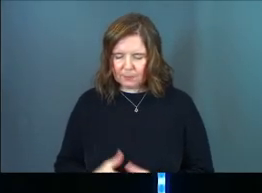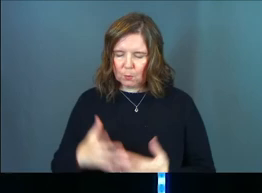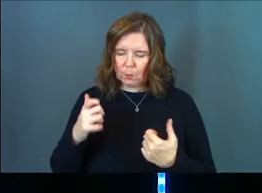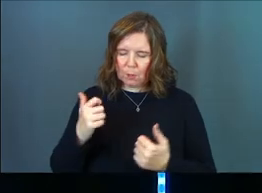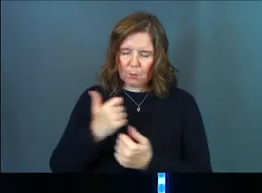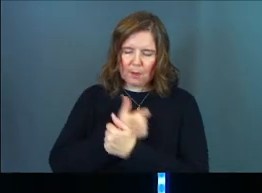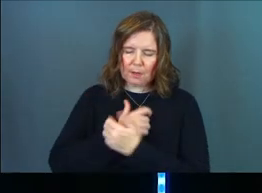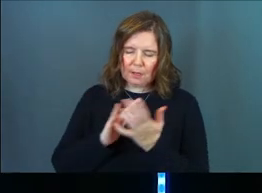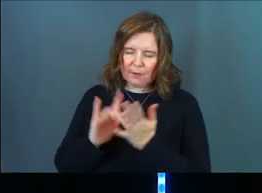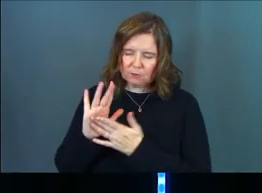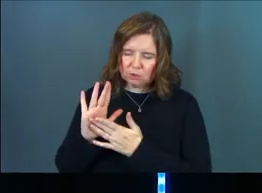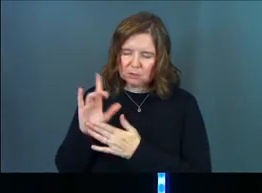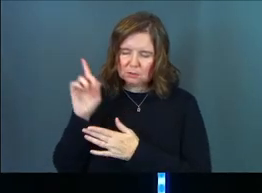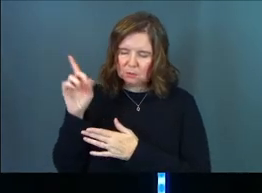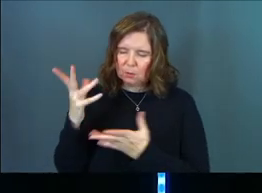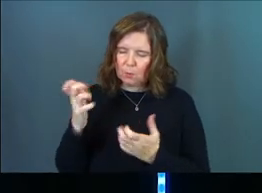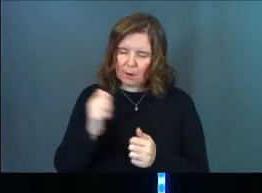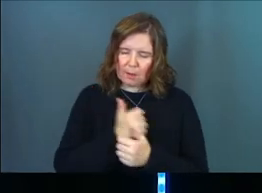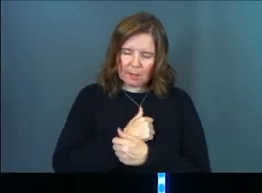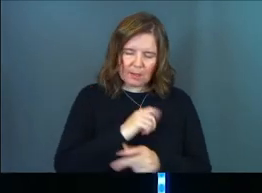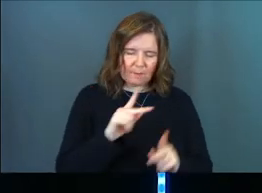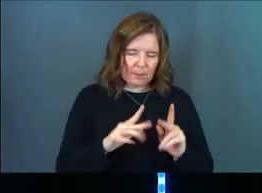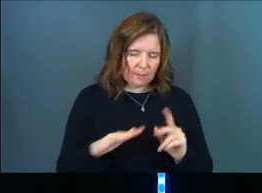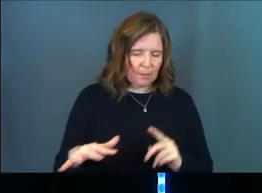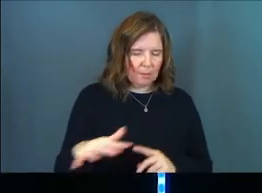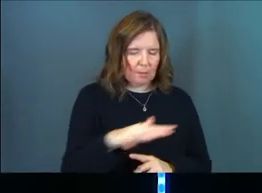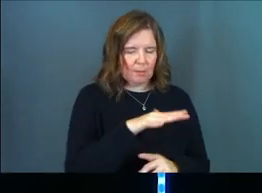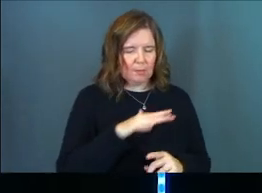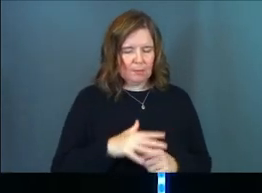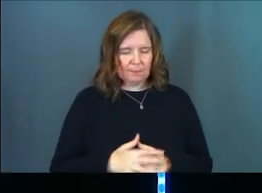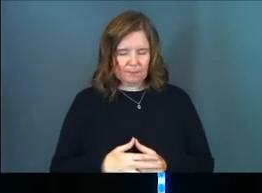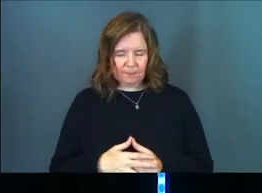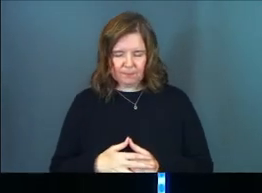We want to love Jesus, Lord. We want to love people.